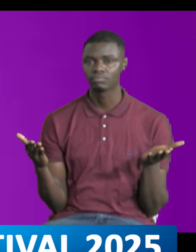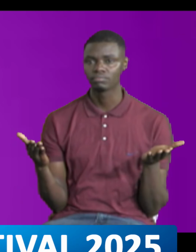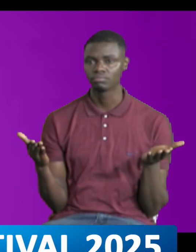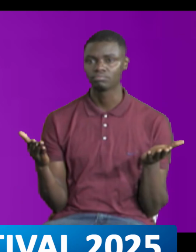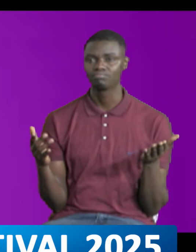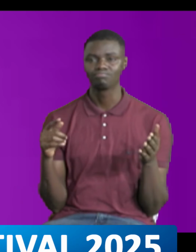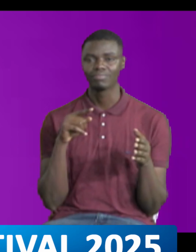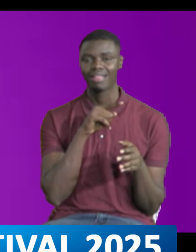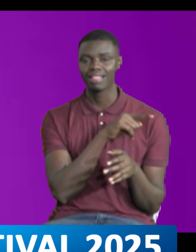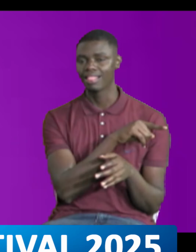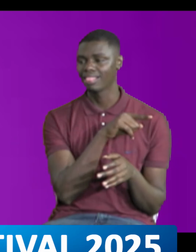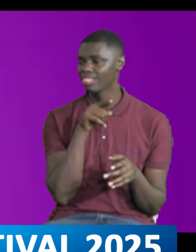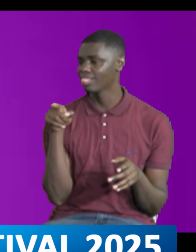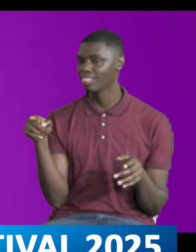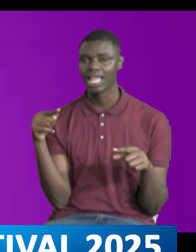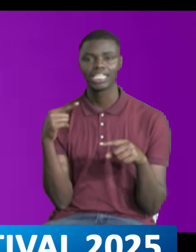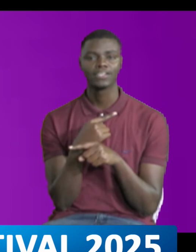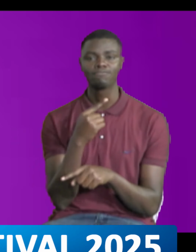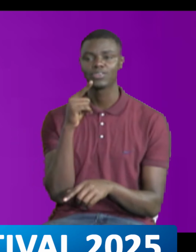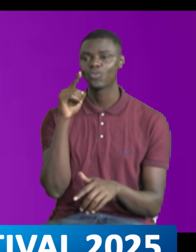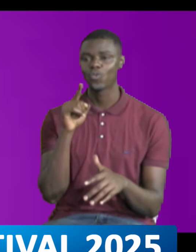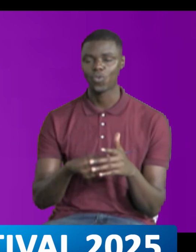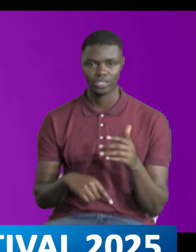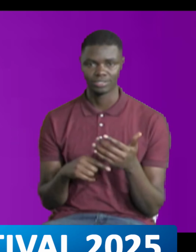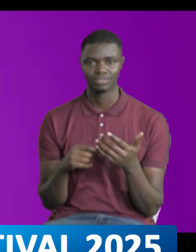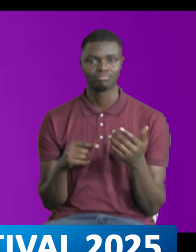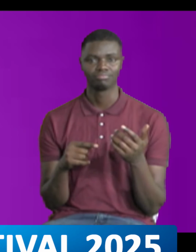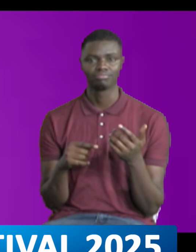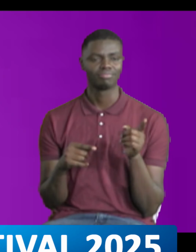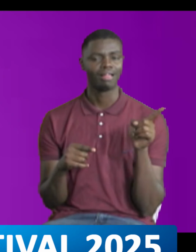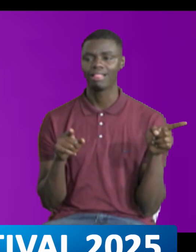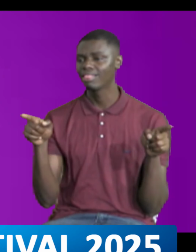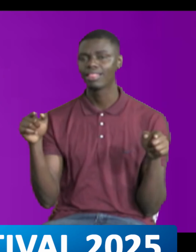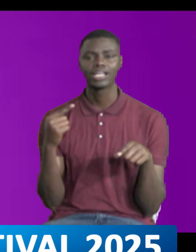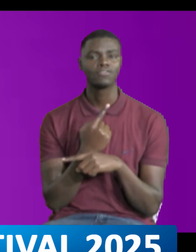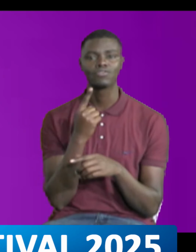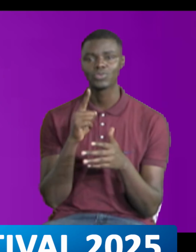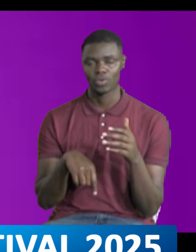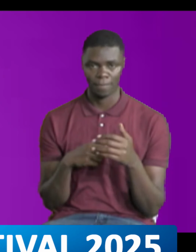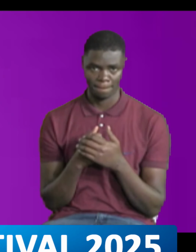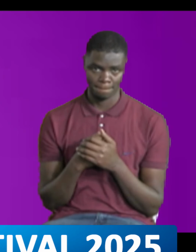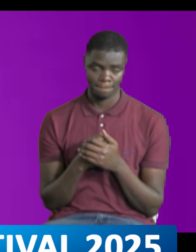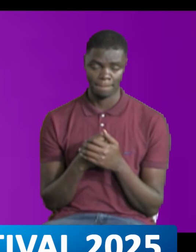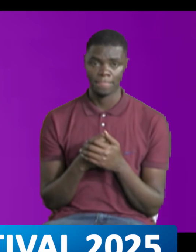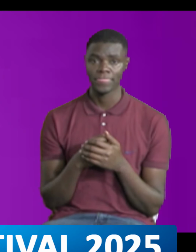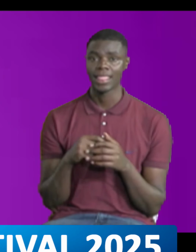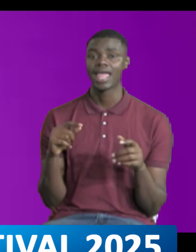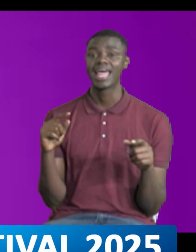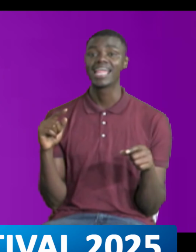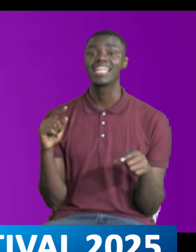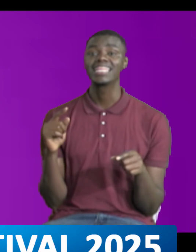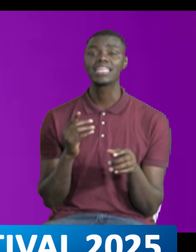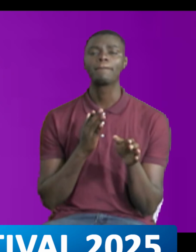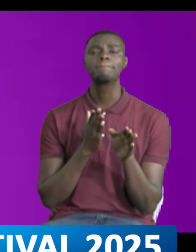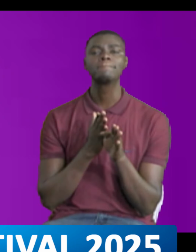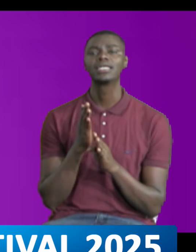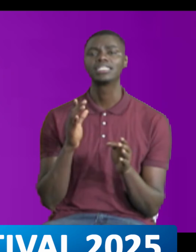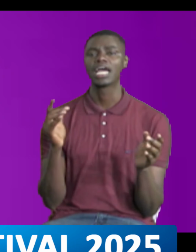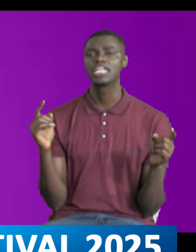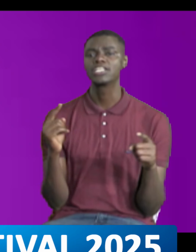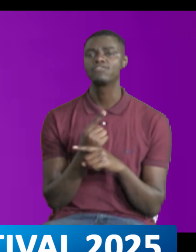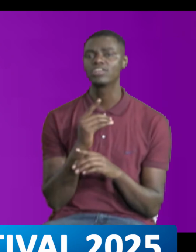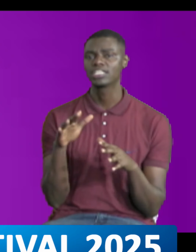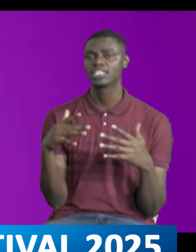what is the difference between the current and the former editions? So the major difference is